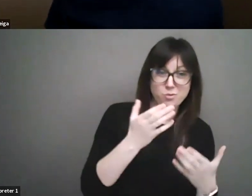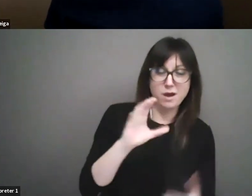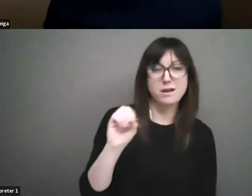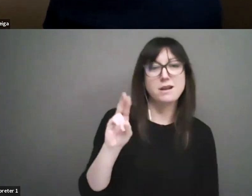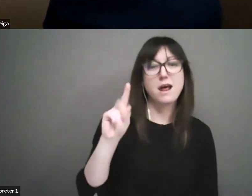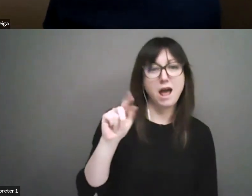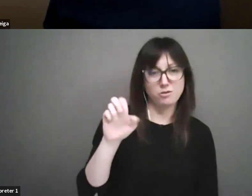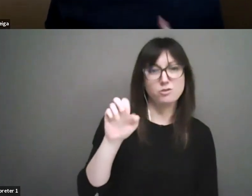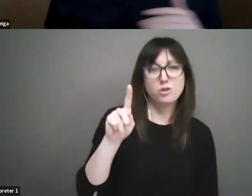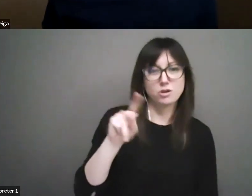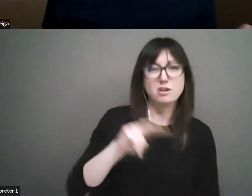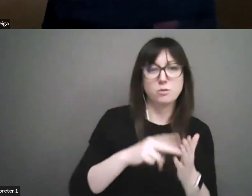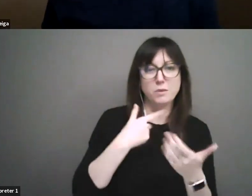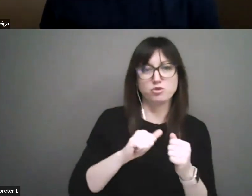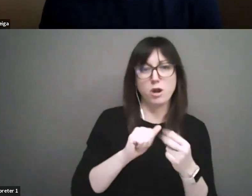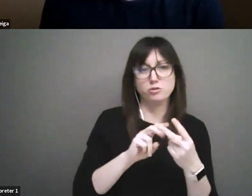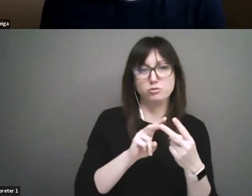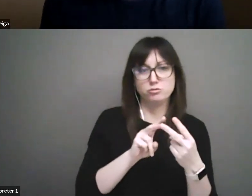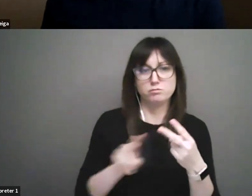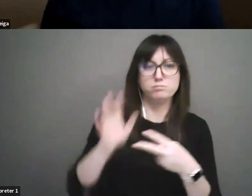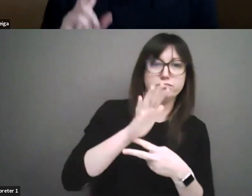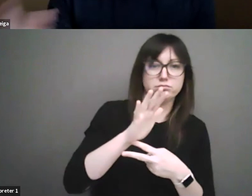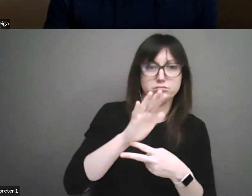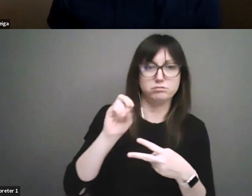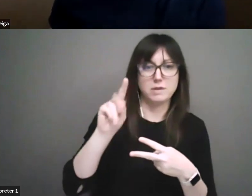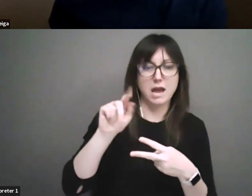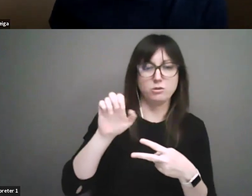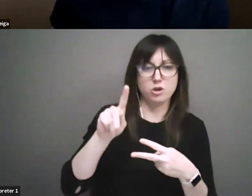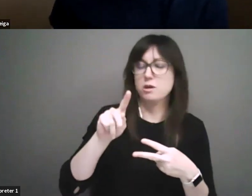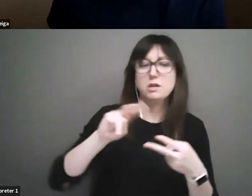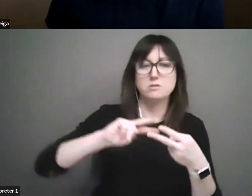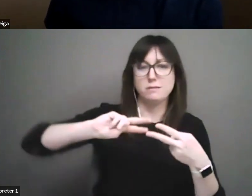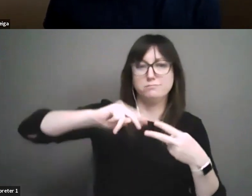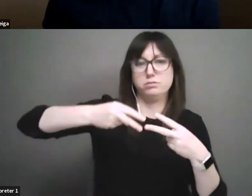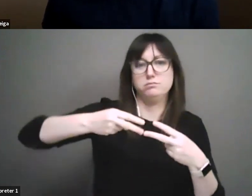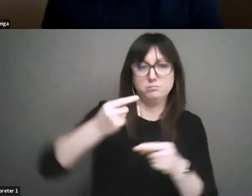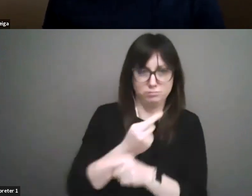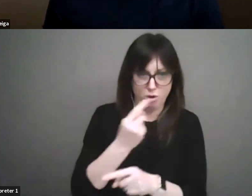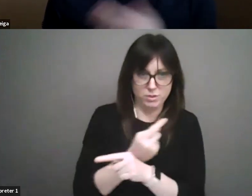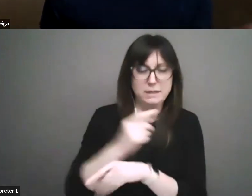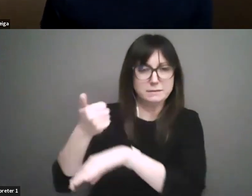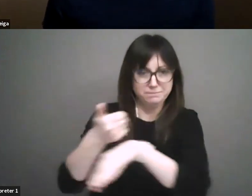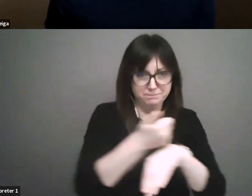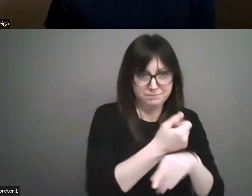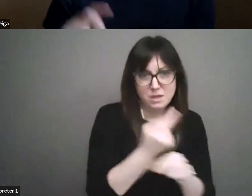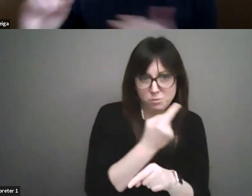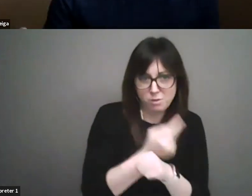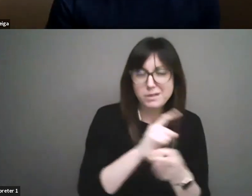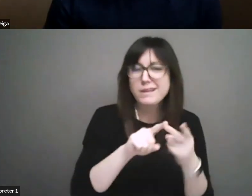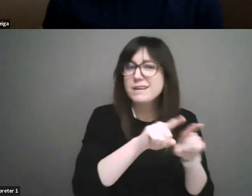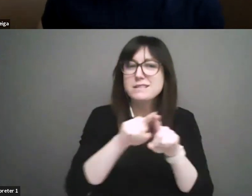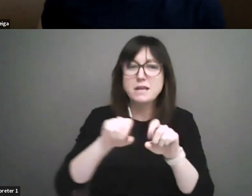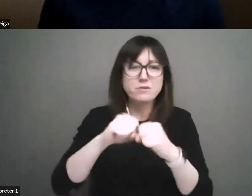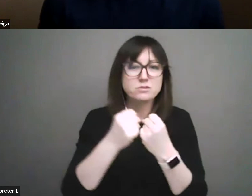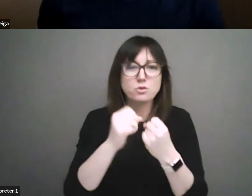to Outlook first. So just make sure that you are setting those up. And same with your social pages, make sure they're all